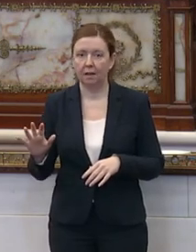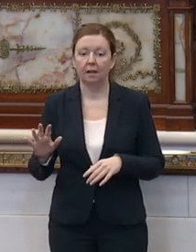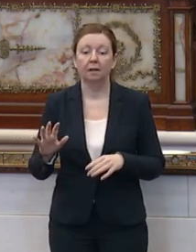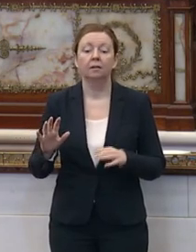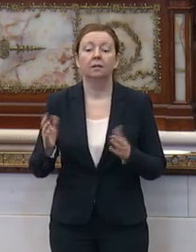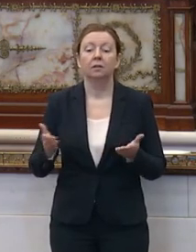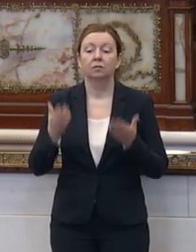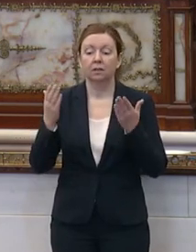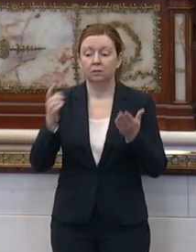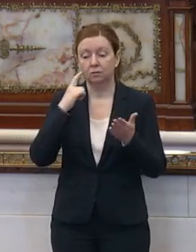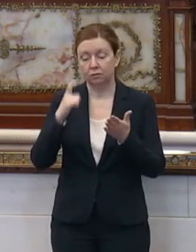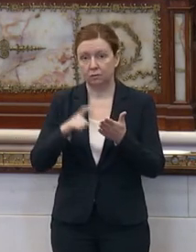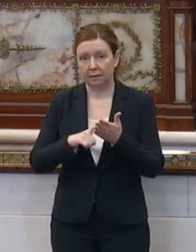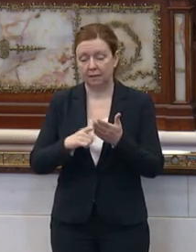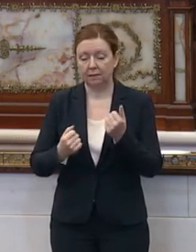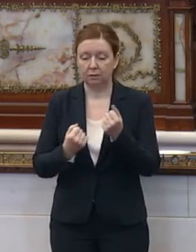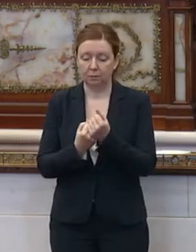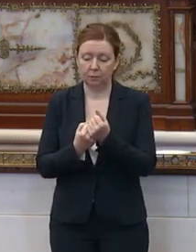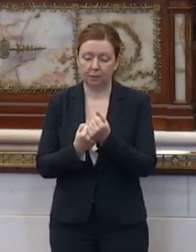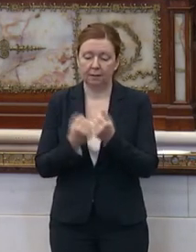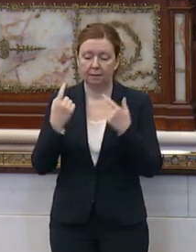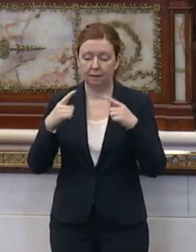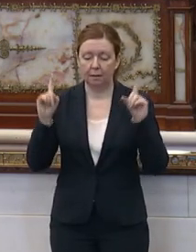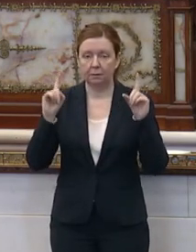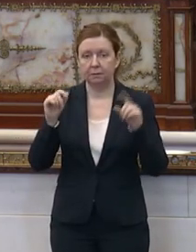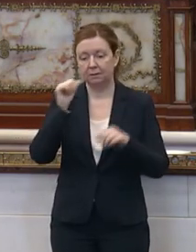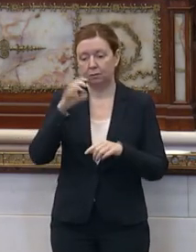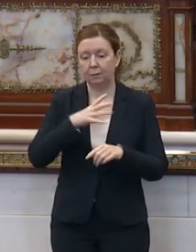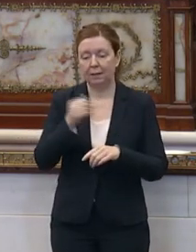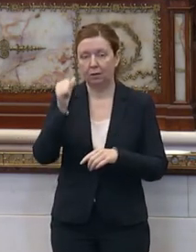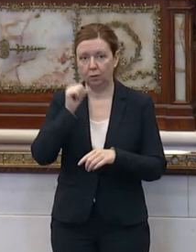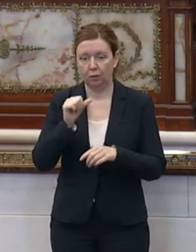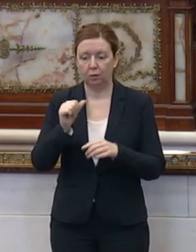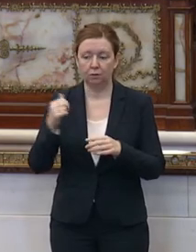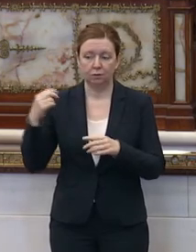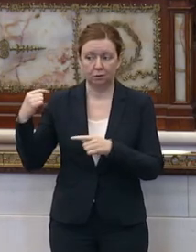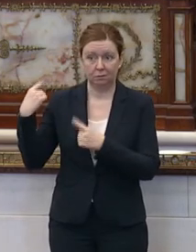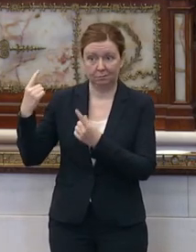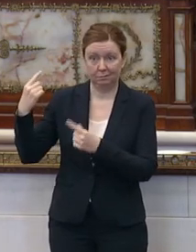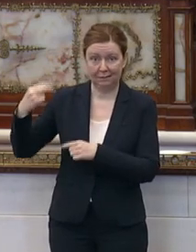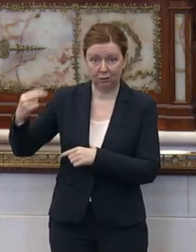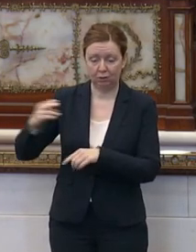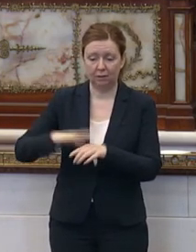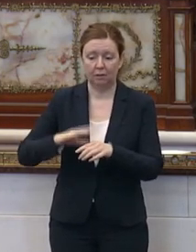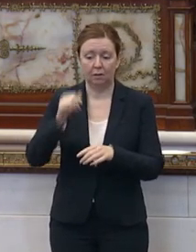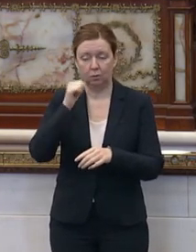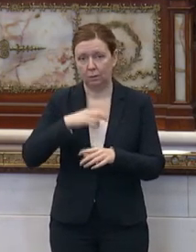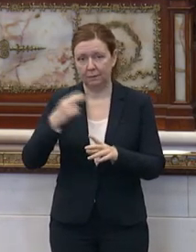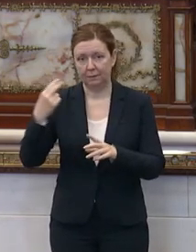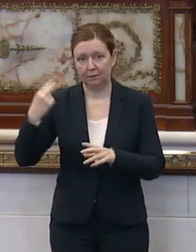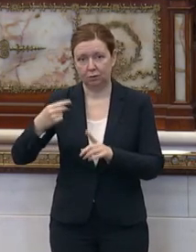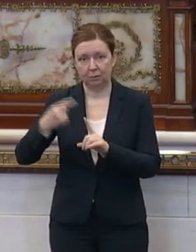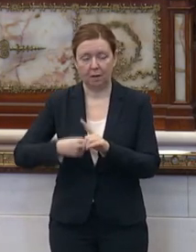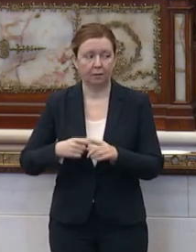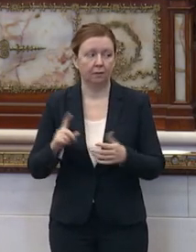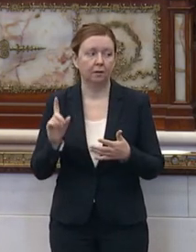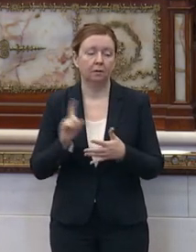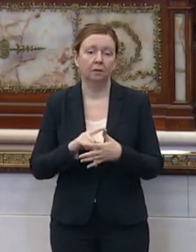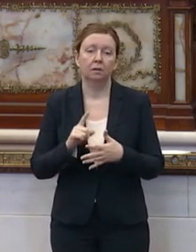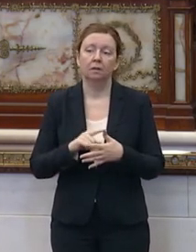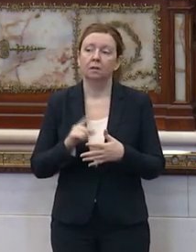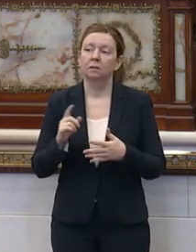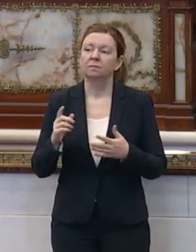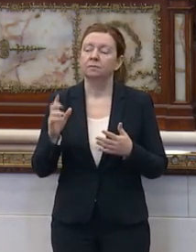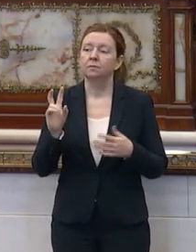220195, entitled a resolution recognizing and supporting the accomplishments of women and girls throughout history on the occasion of Women's History Month.